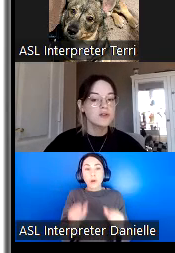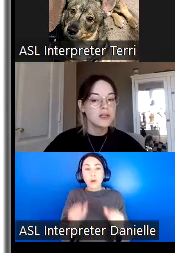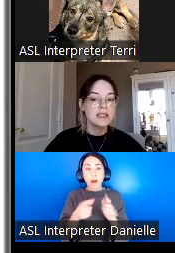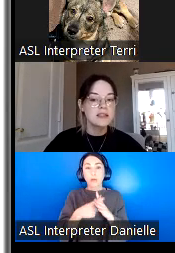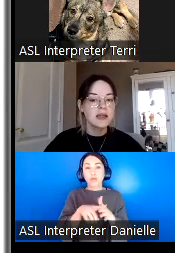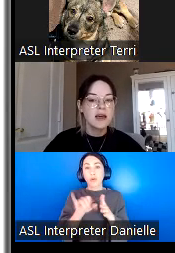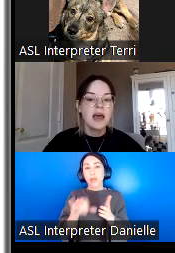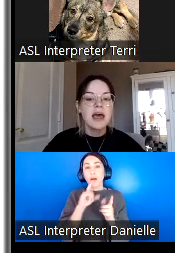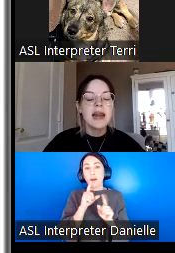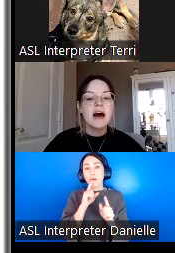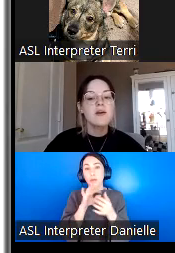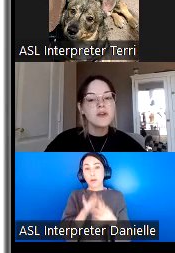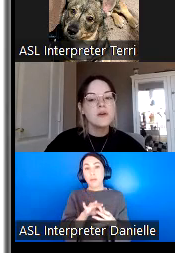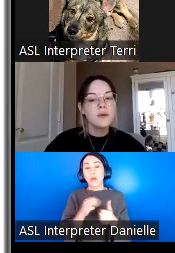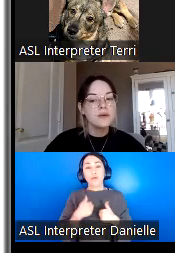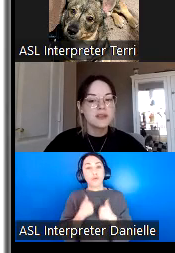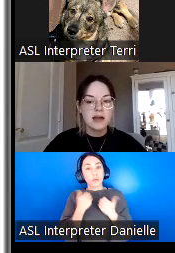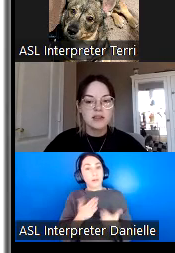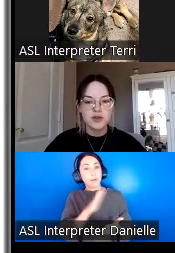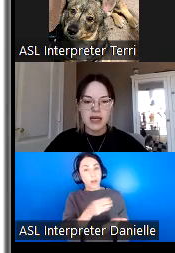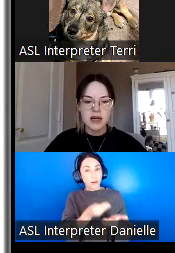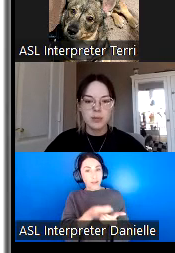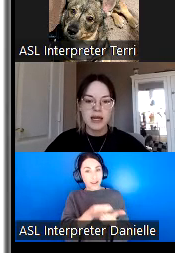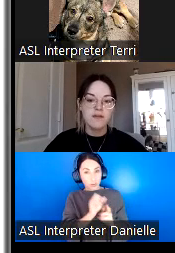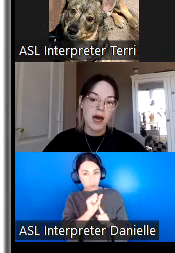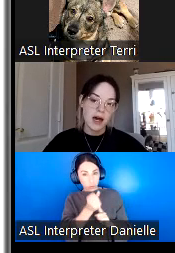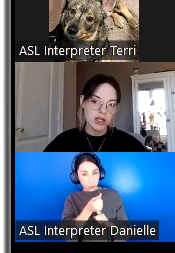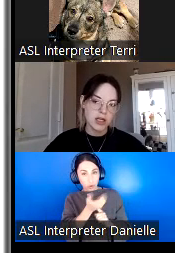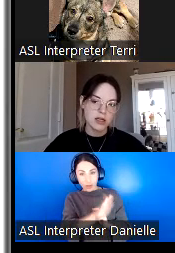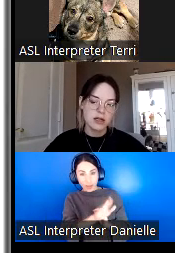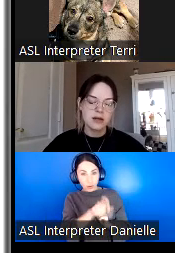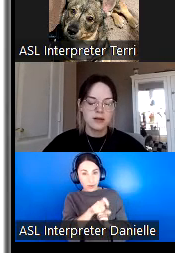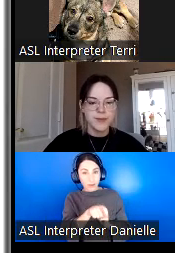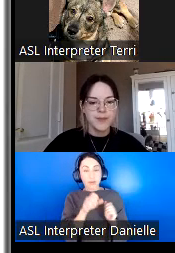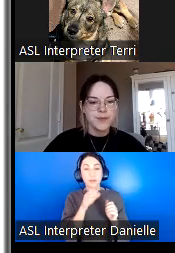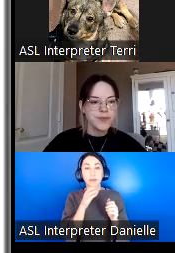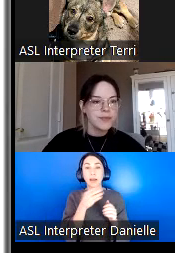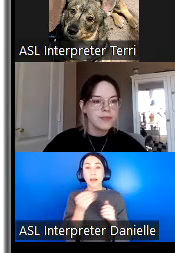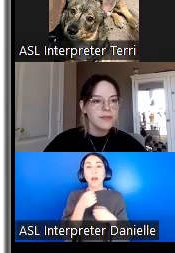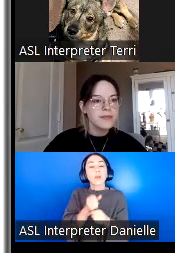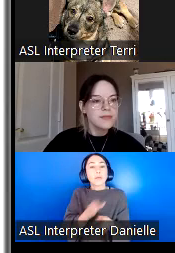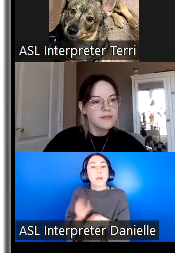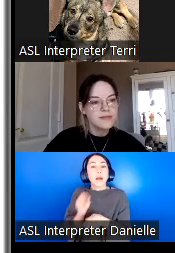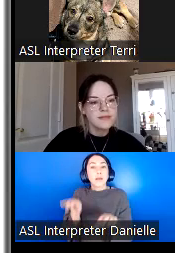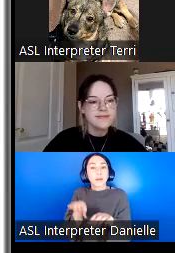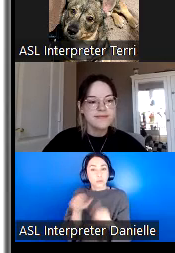survivor's financial needs? And how have you used that to create a plan of action?